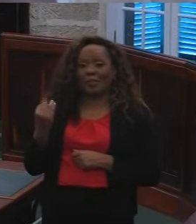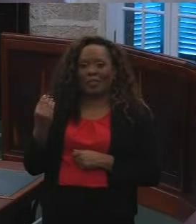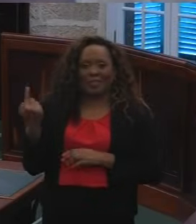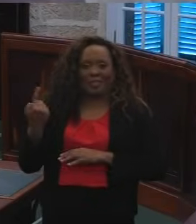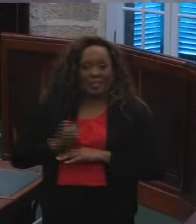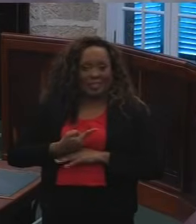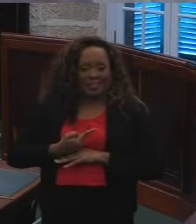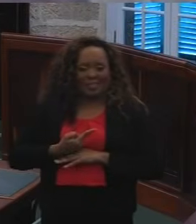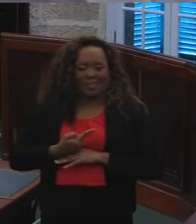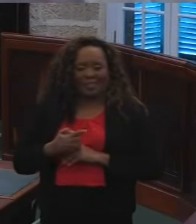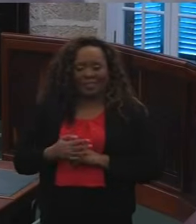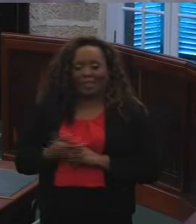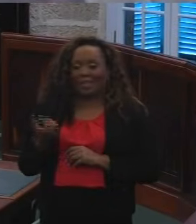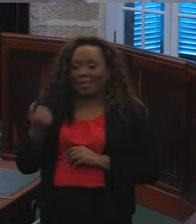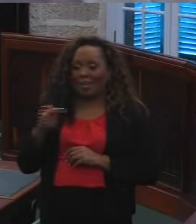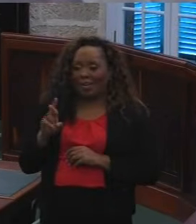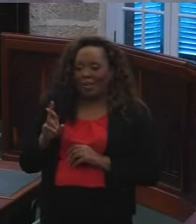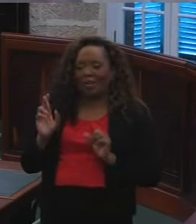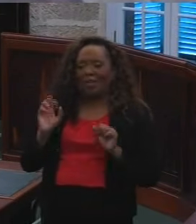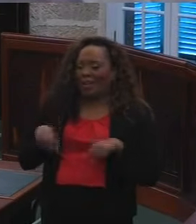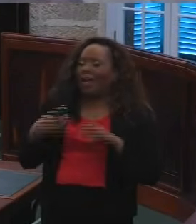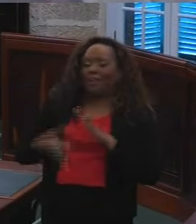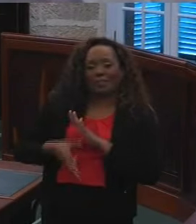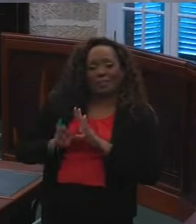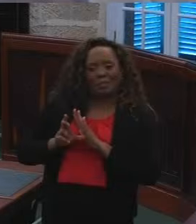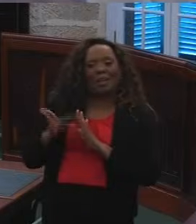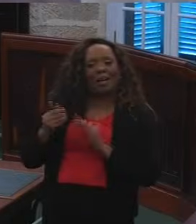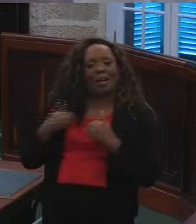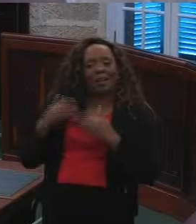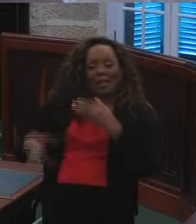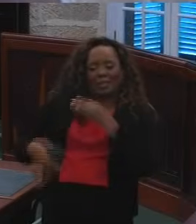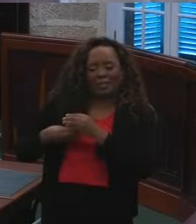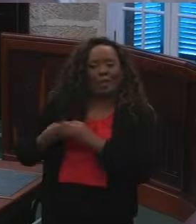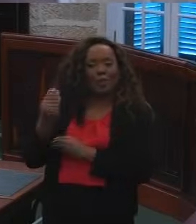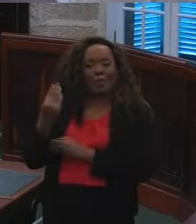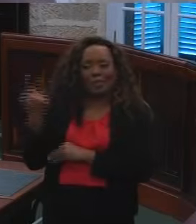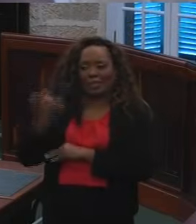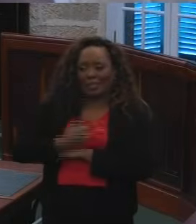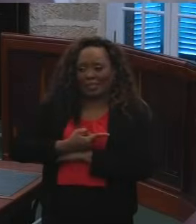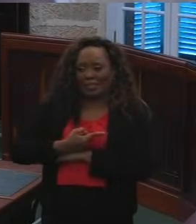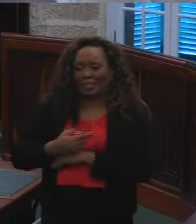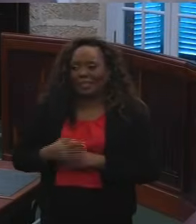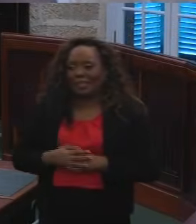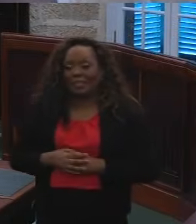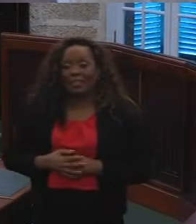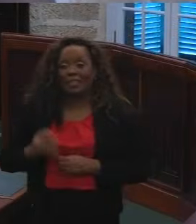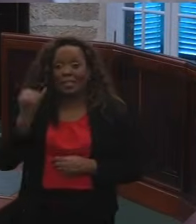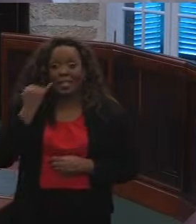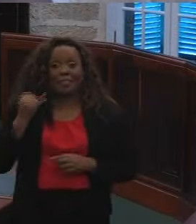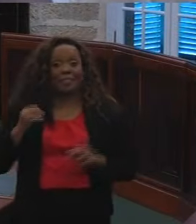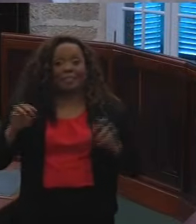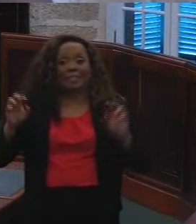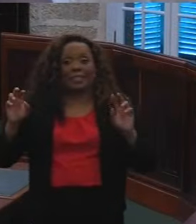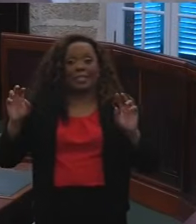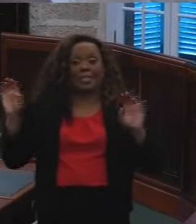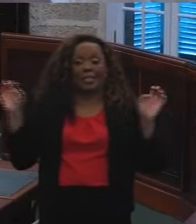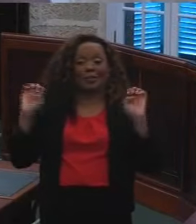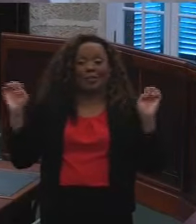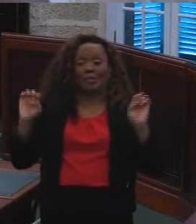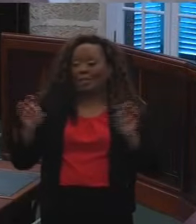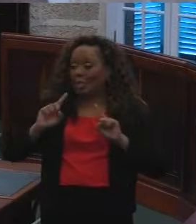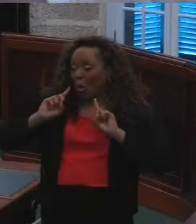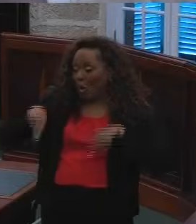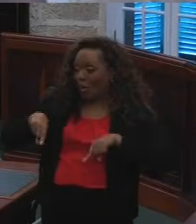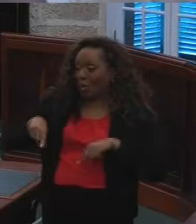although an extension may be sought for another 14 days. So if there's an emergency order